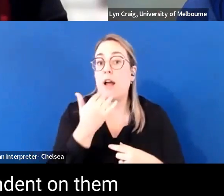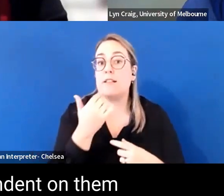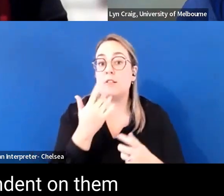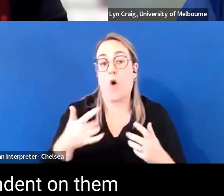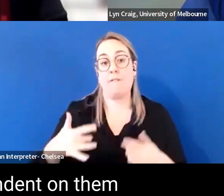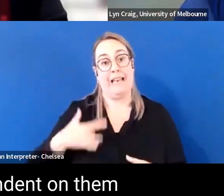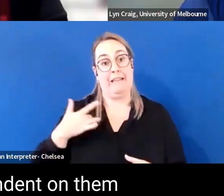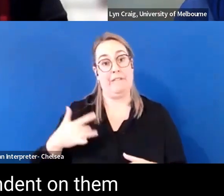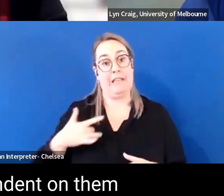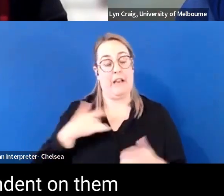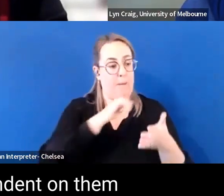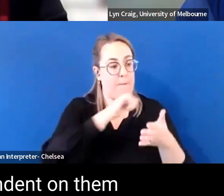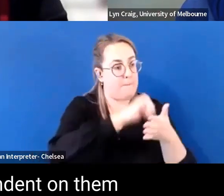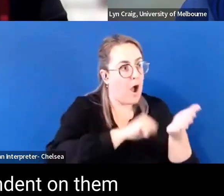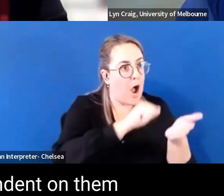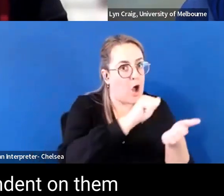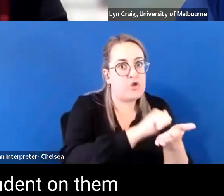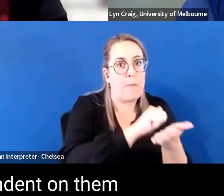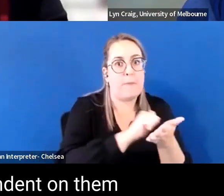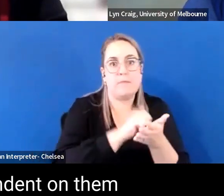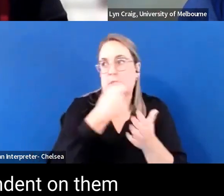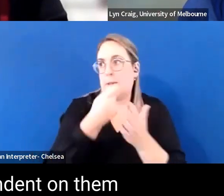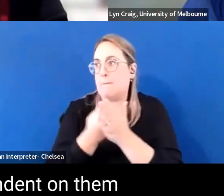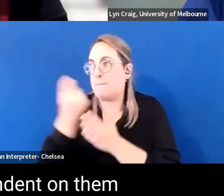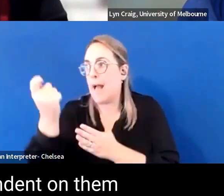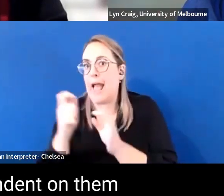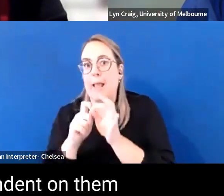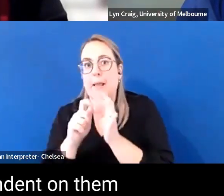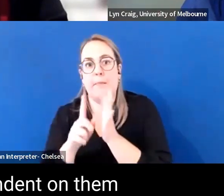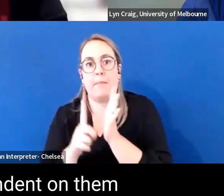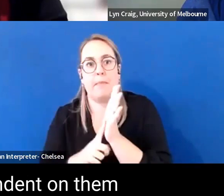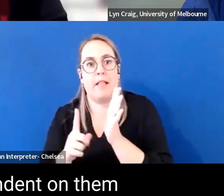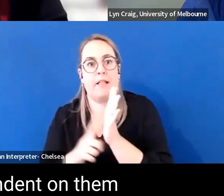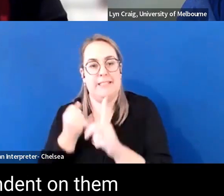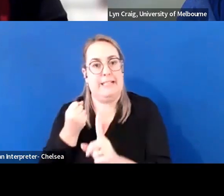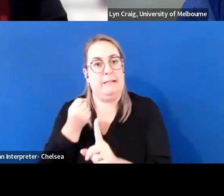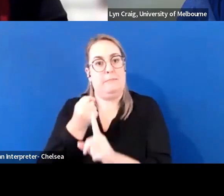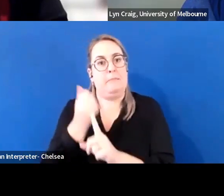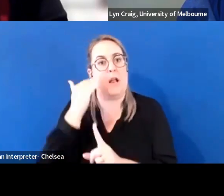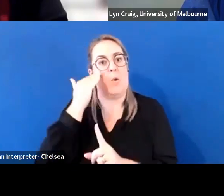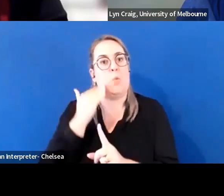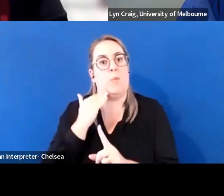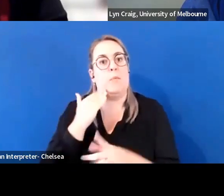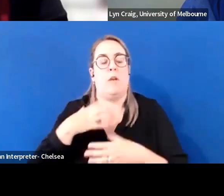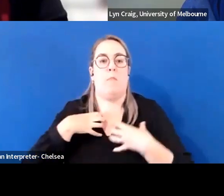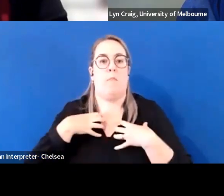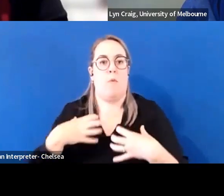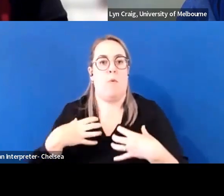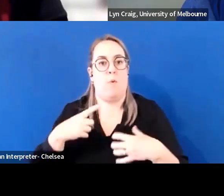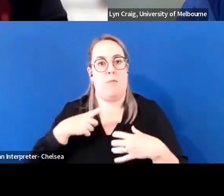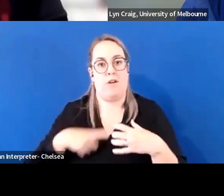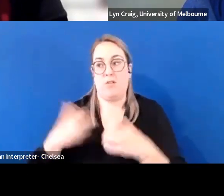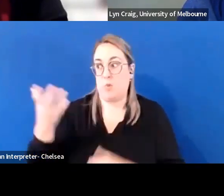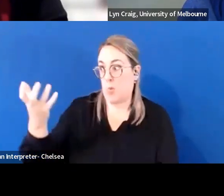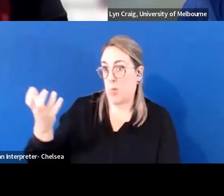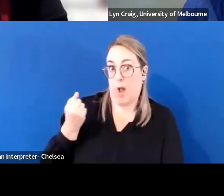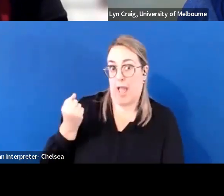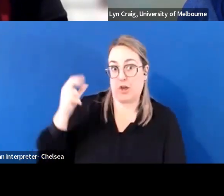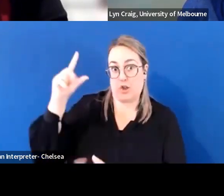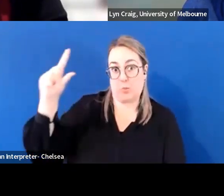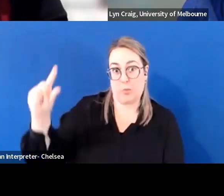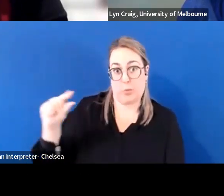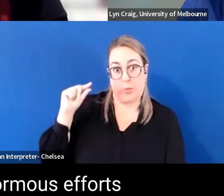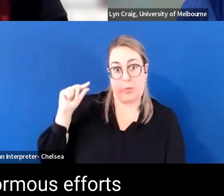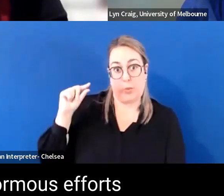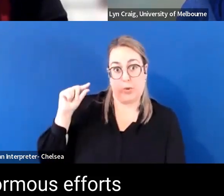balance and people dependent on them, and also generally lower wages. So we need to be thinking